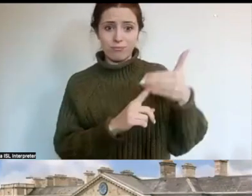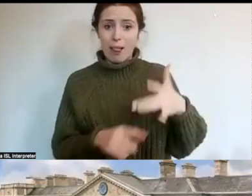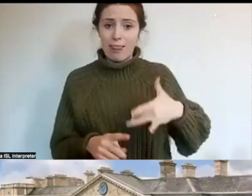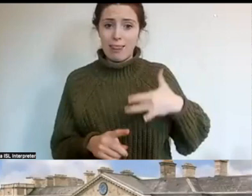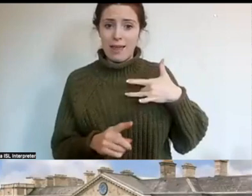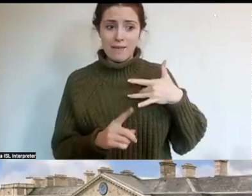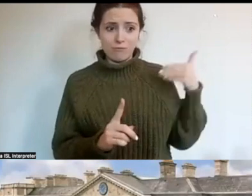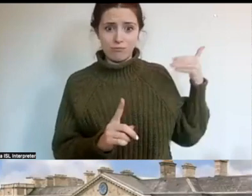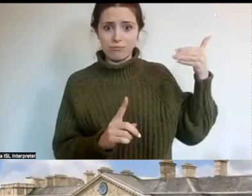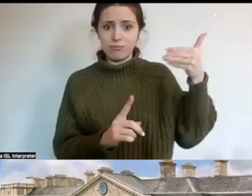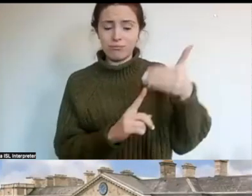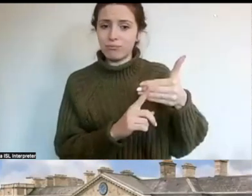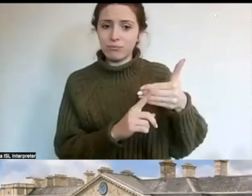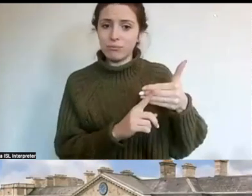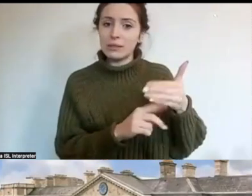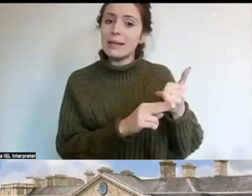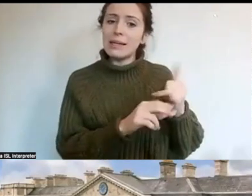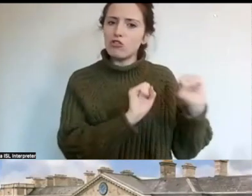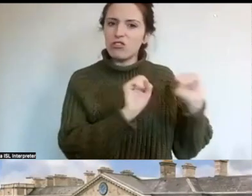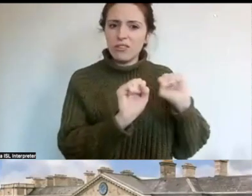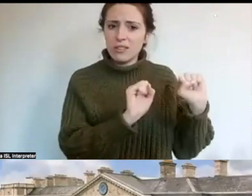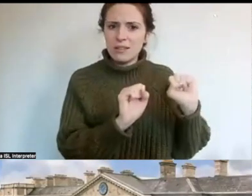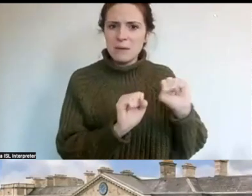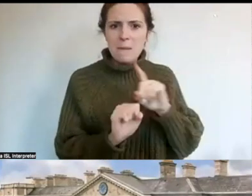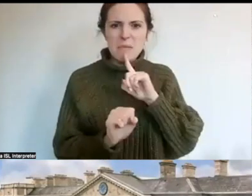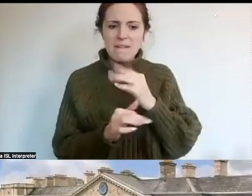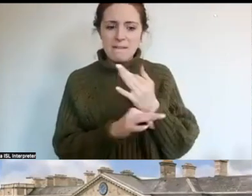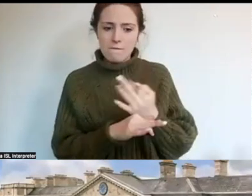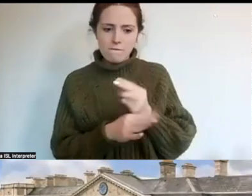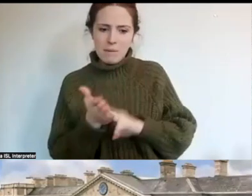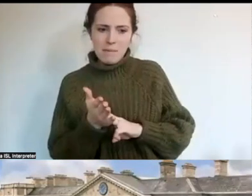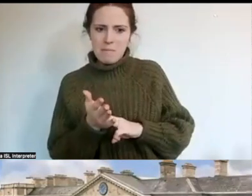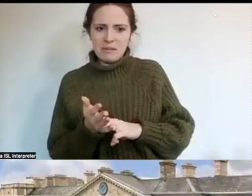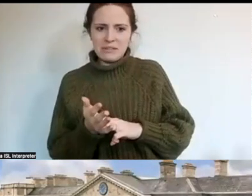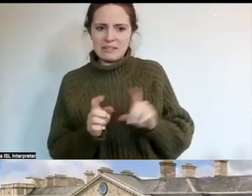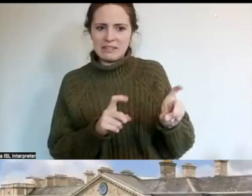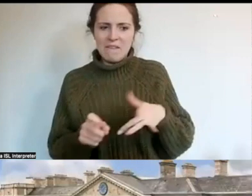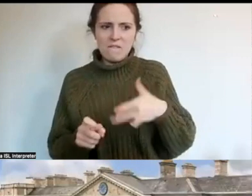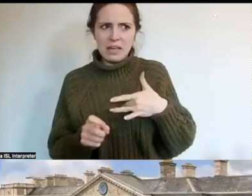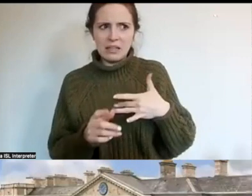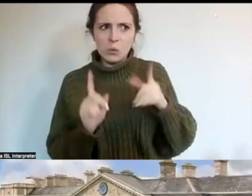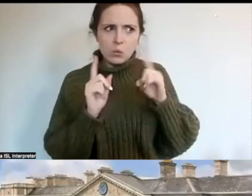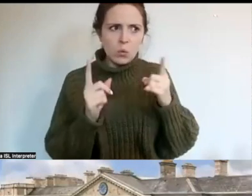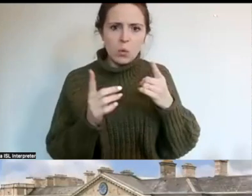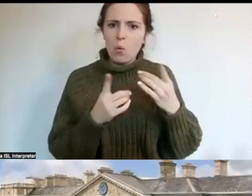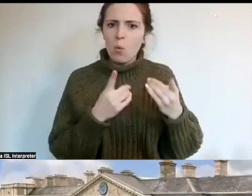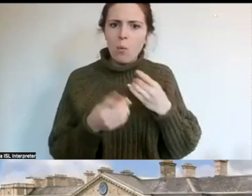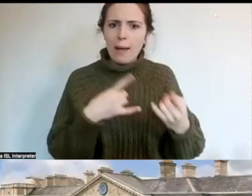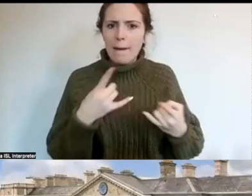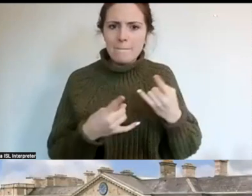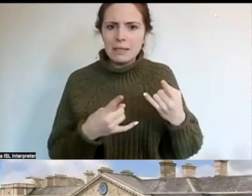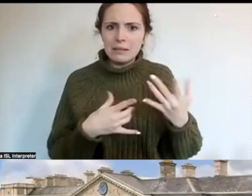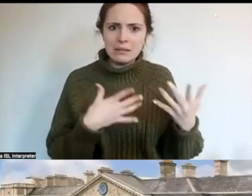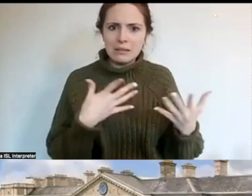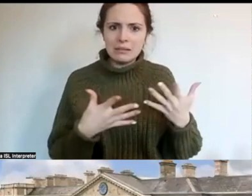services. Family members don't have any sense of security about what may happen in the future.